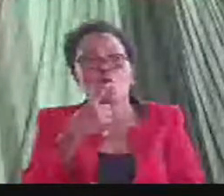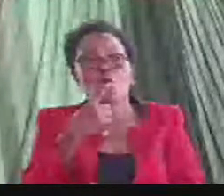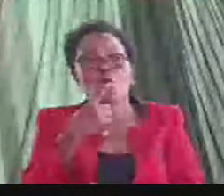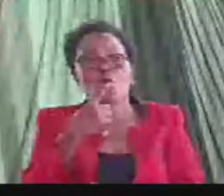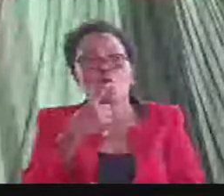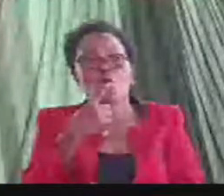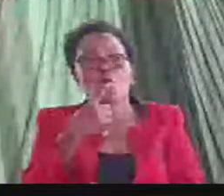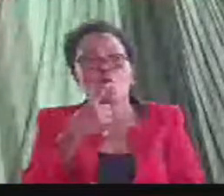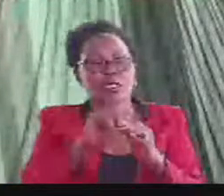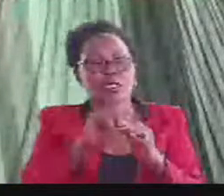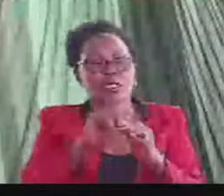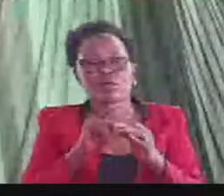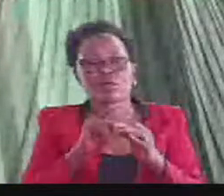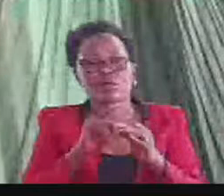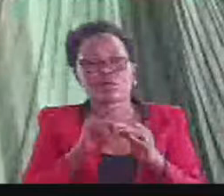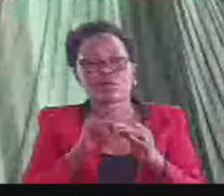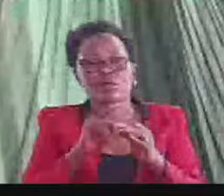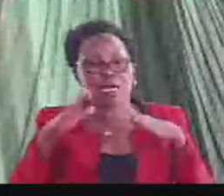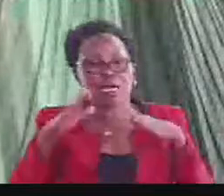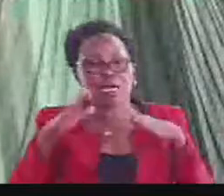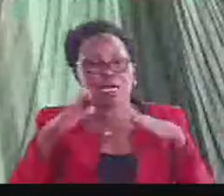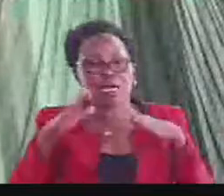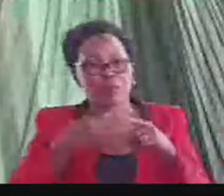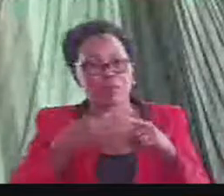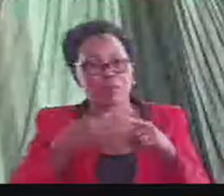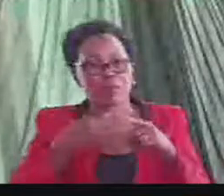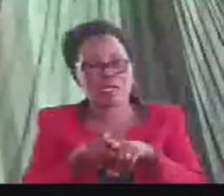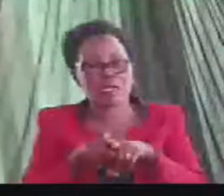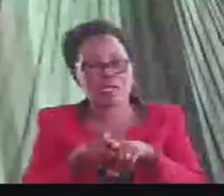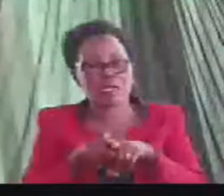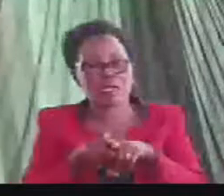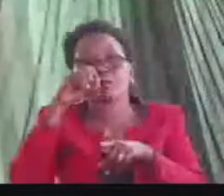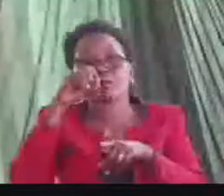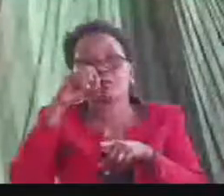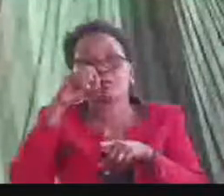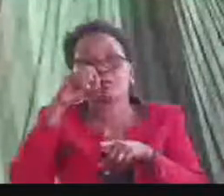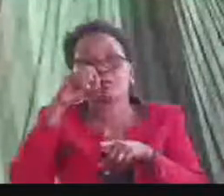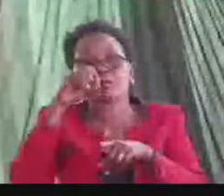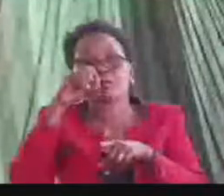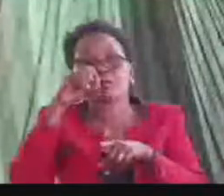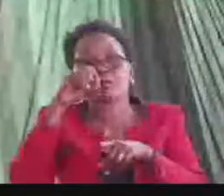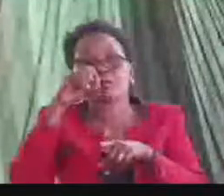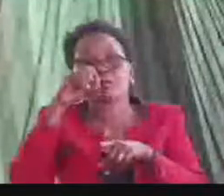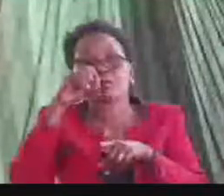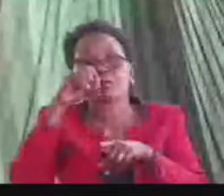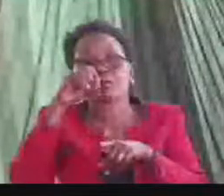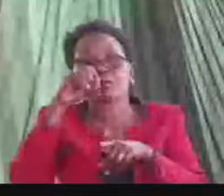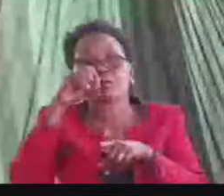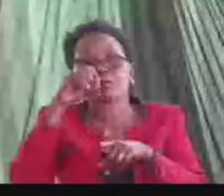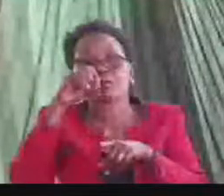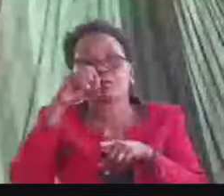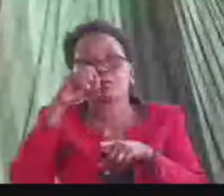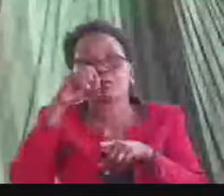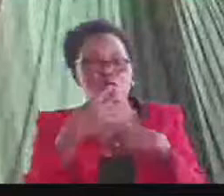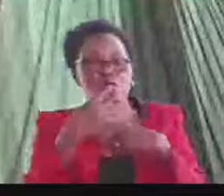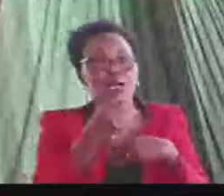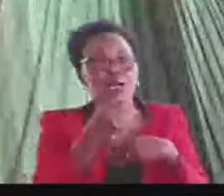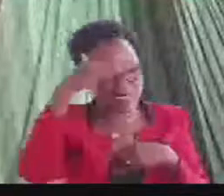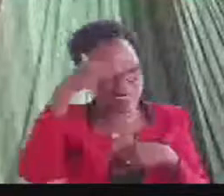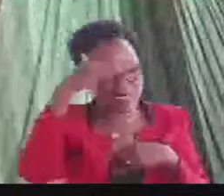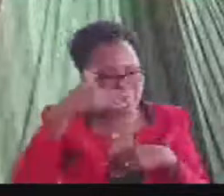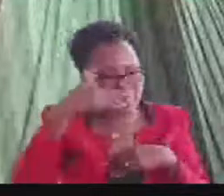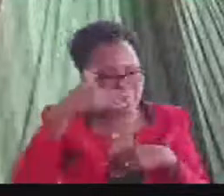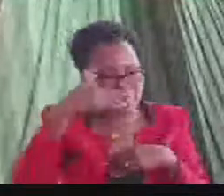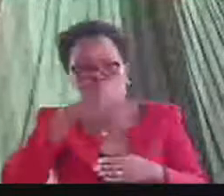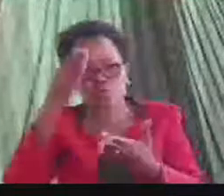I will make sure that ICT will work in 100 days. You will be able to not to see these ups and